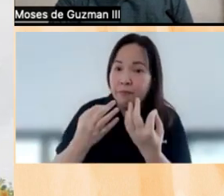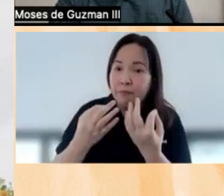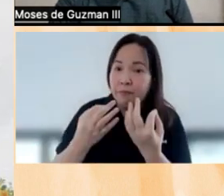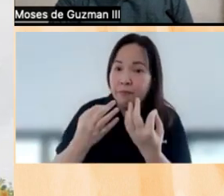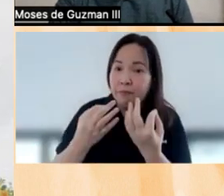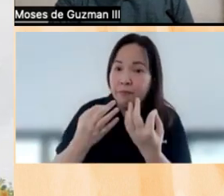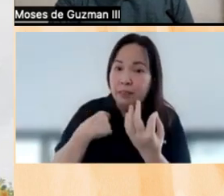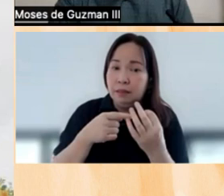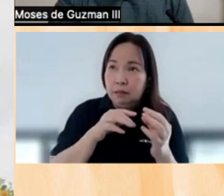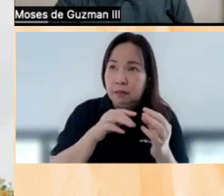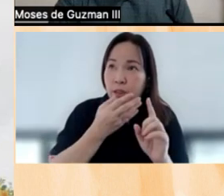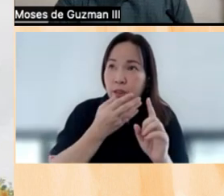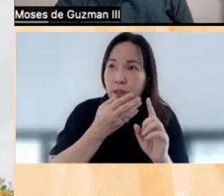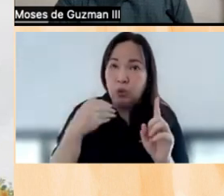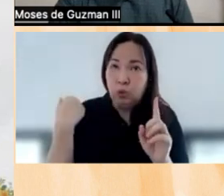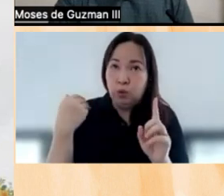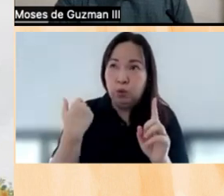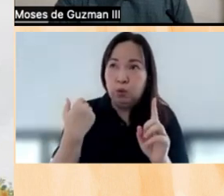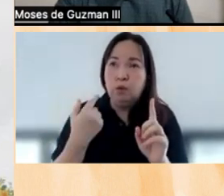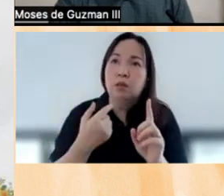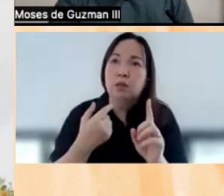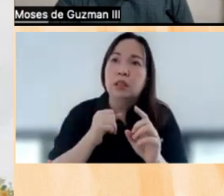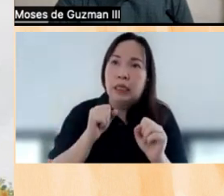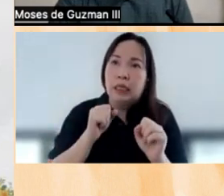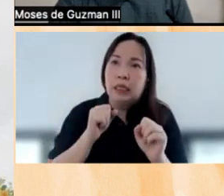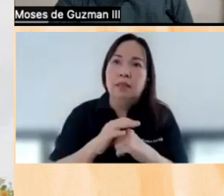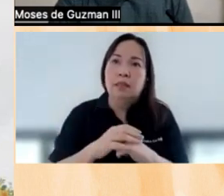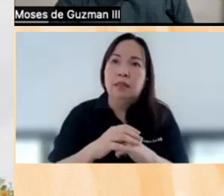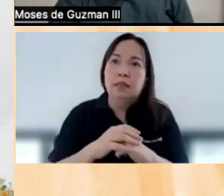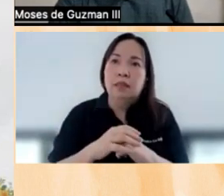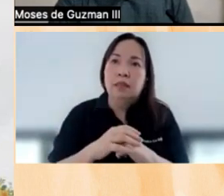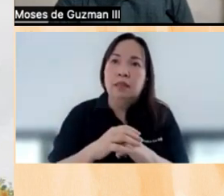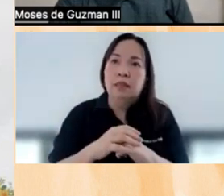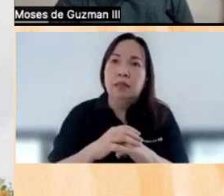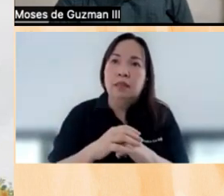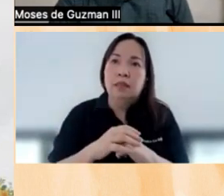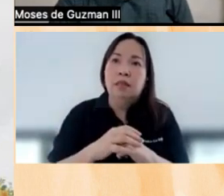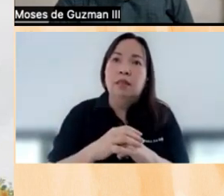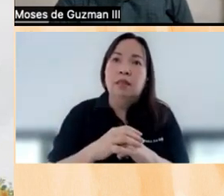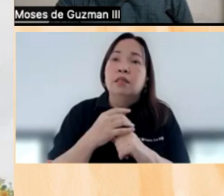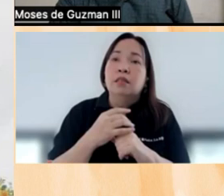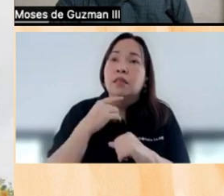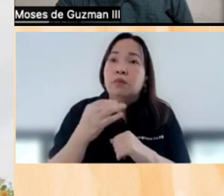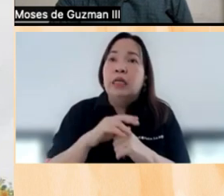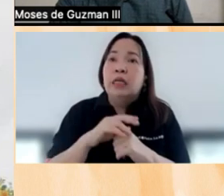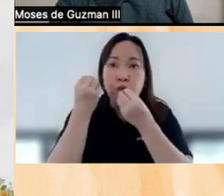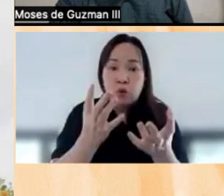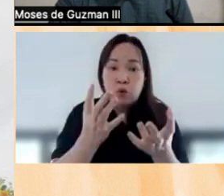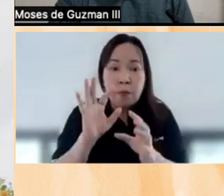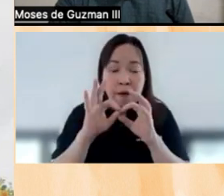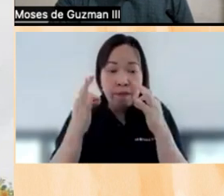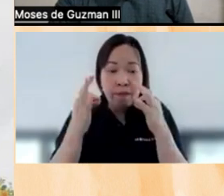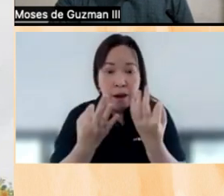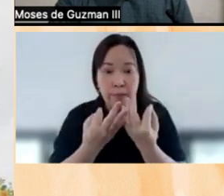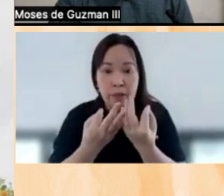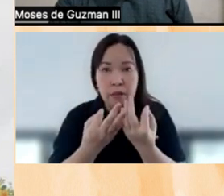in a plan that can keep you safe. I will only communicate what is necessary.